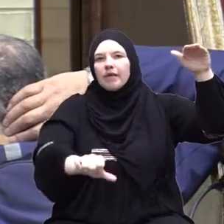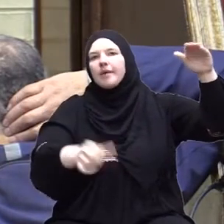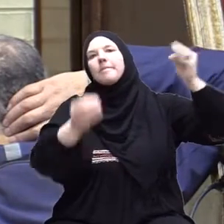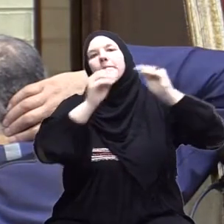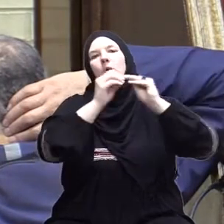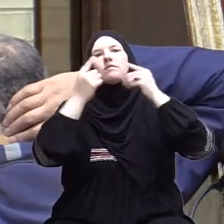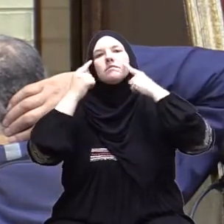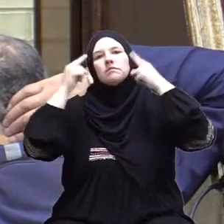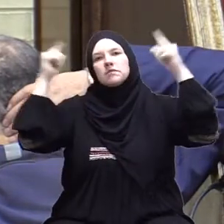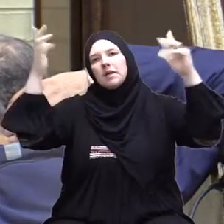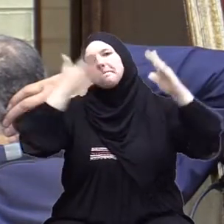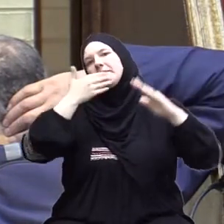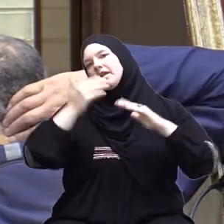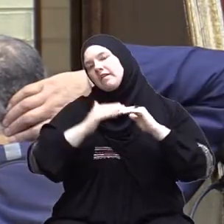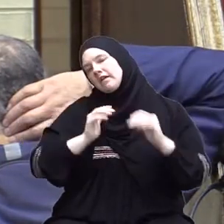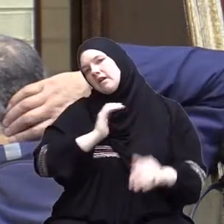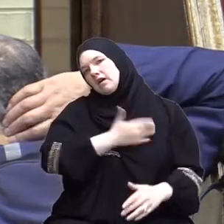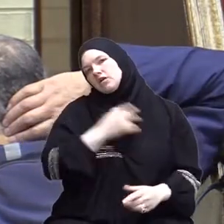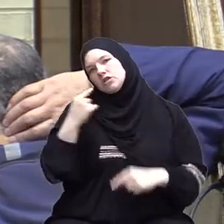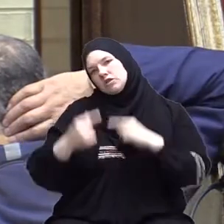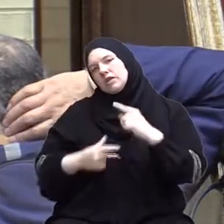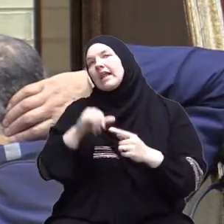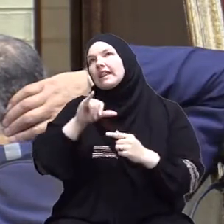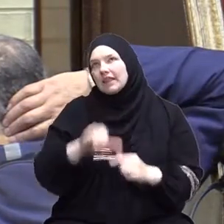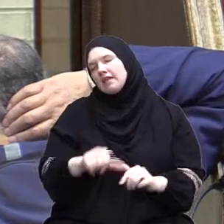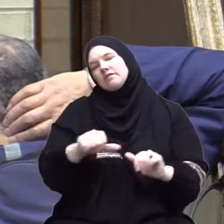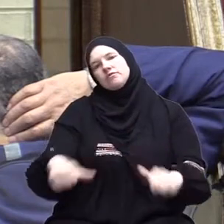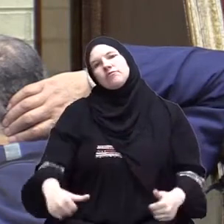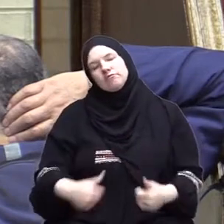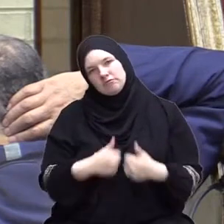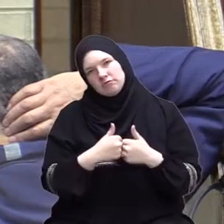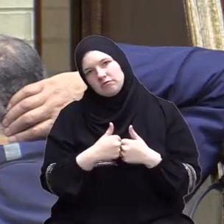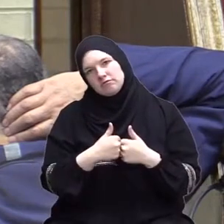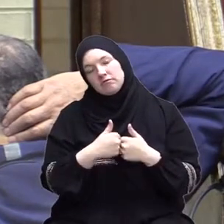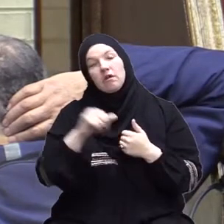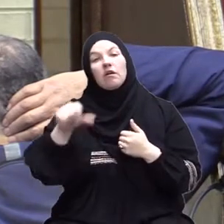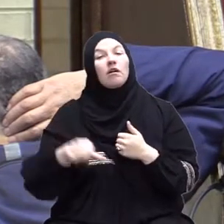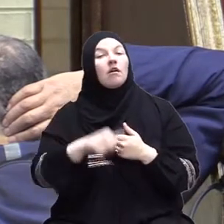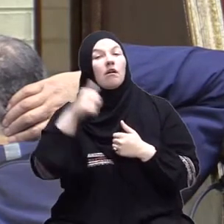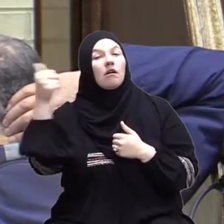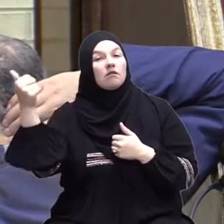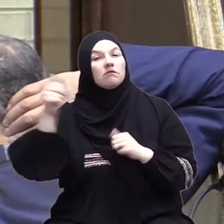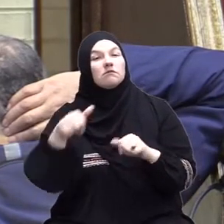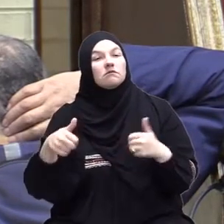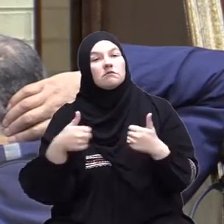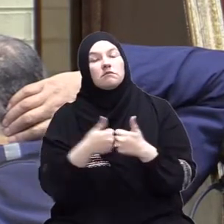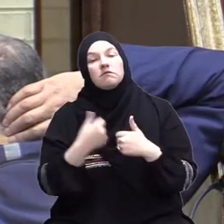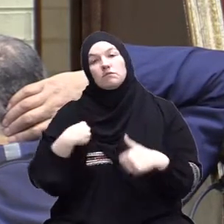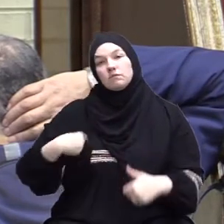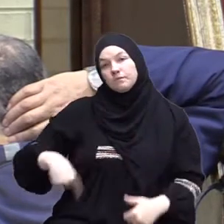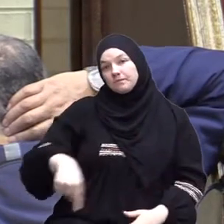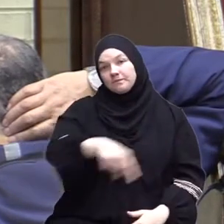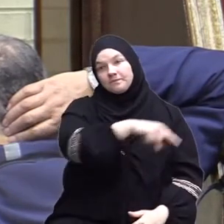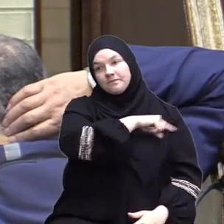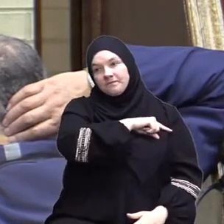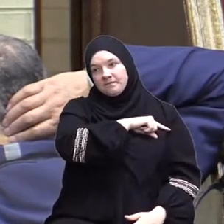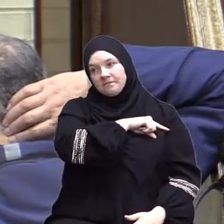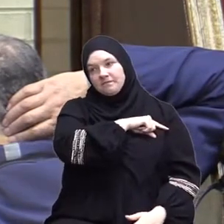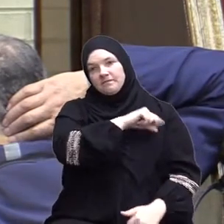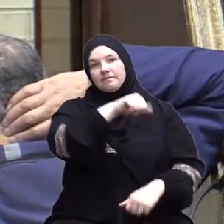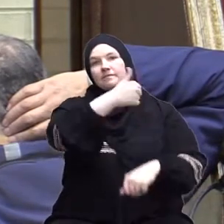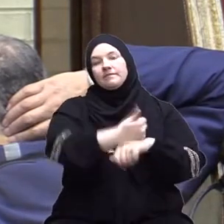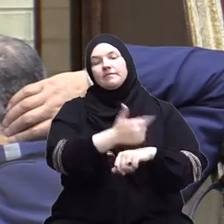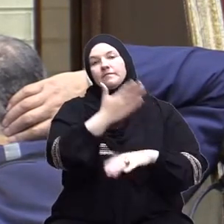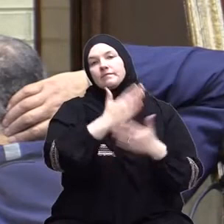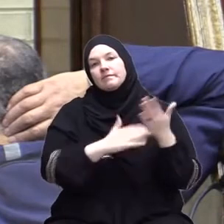more effective and better than we are. This is a challenge. The other challenge is that we